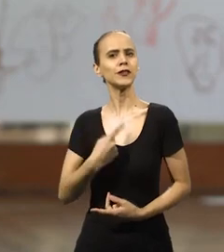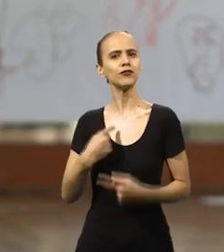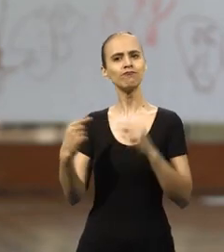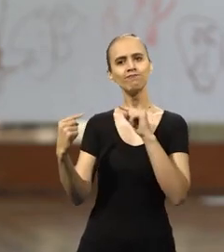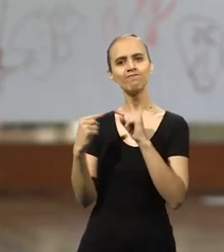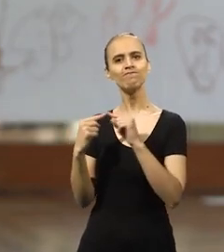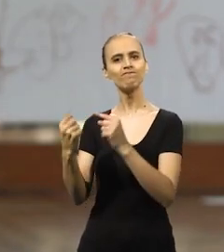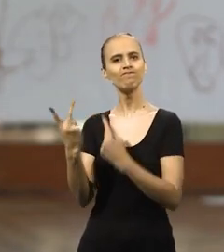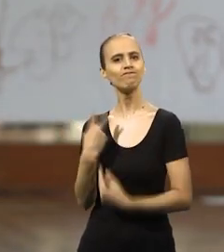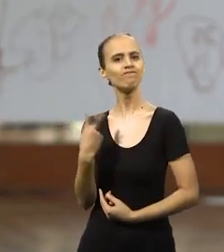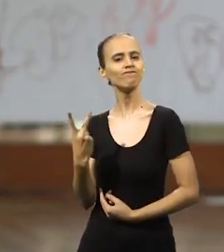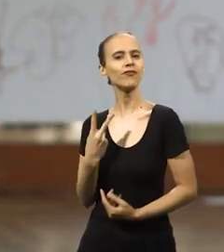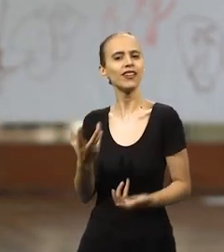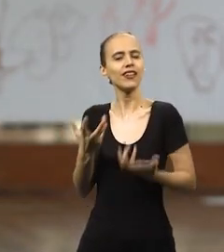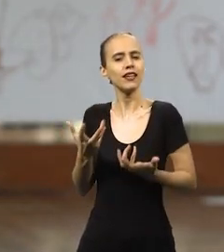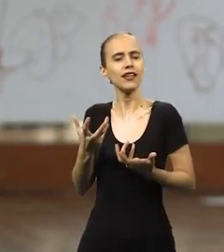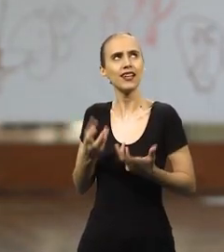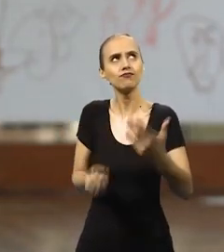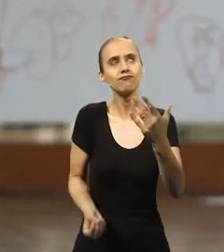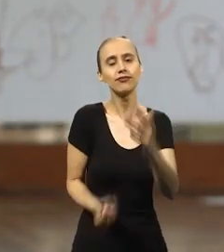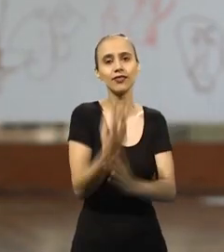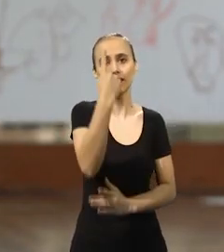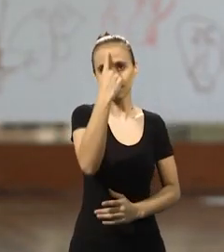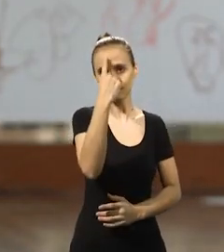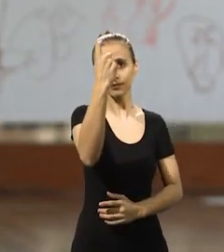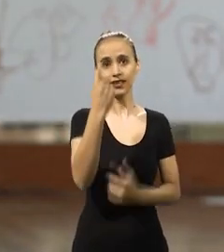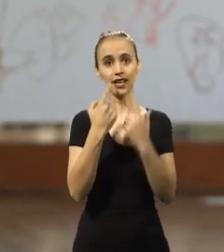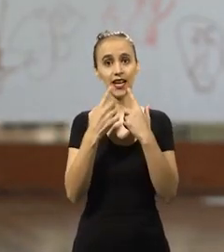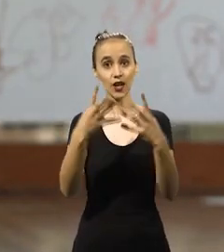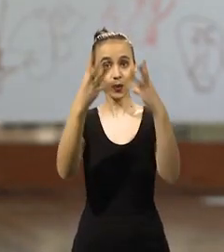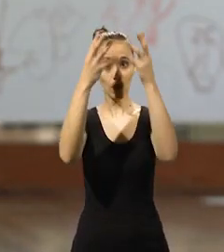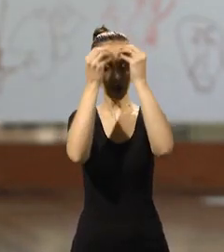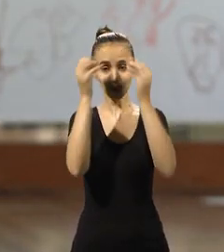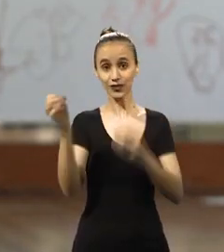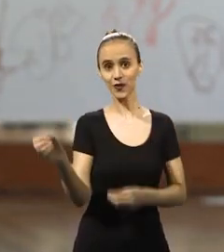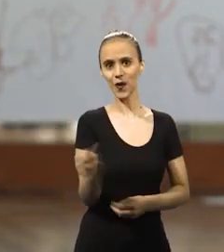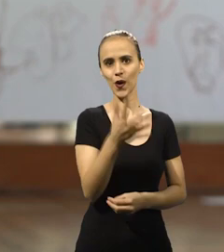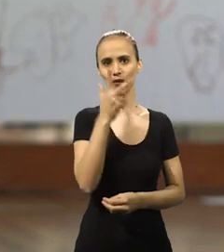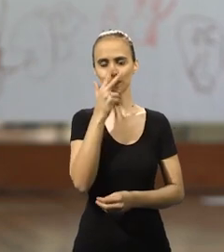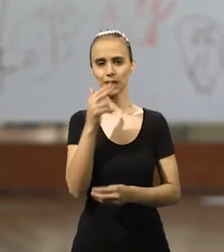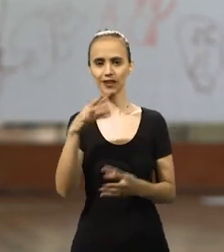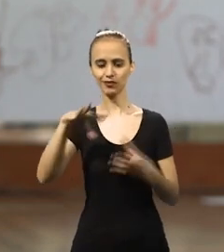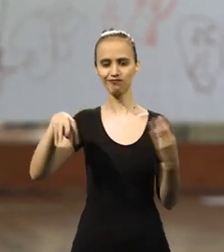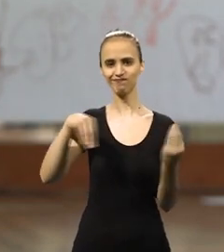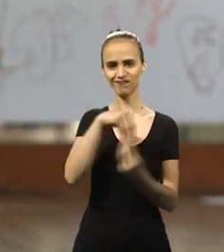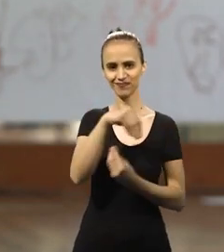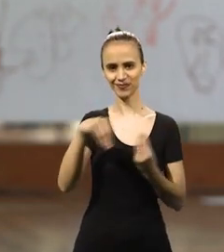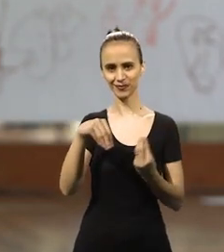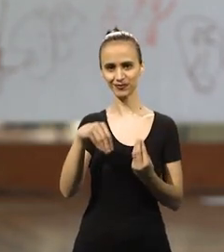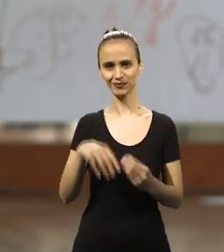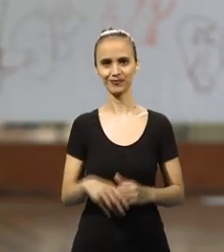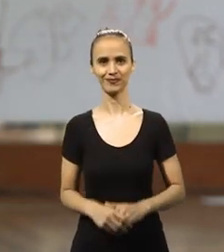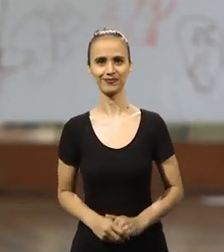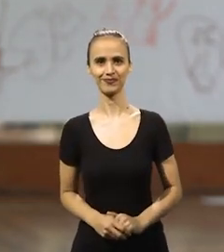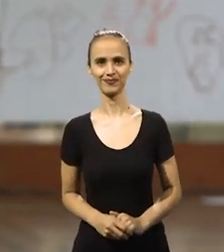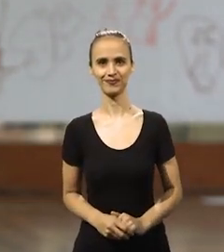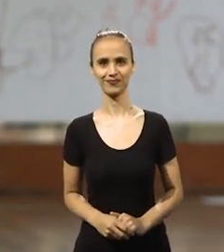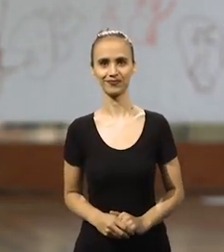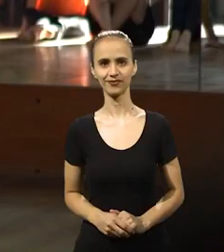We had this desire to find a language which was something in between the two